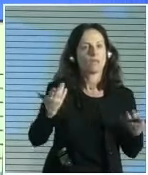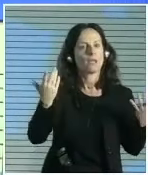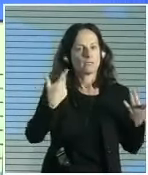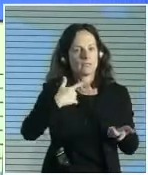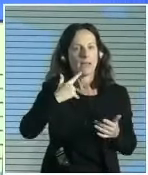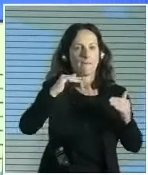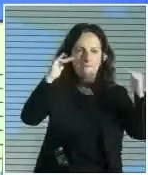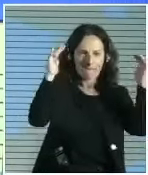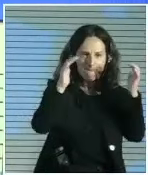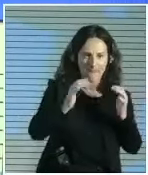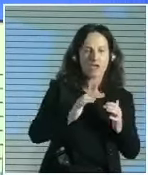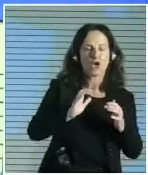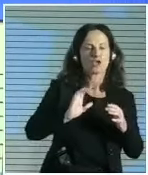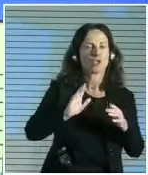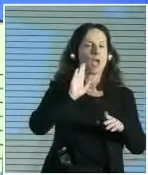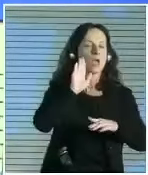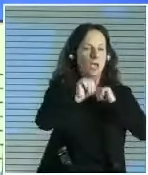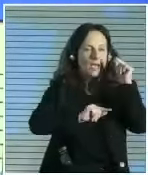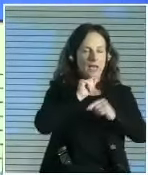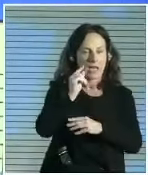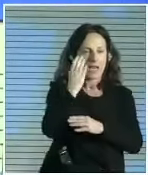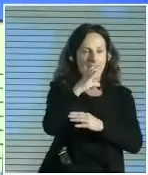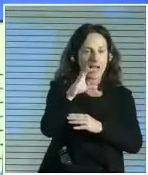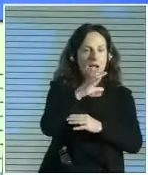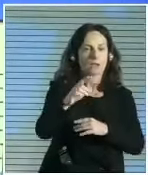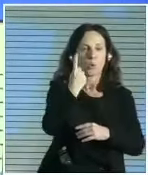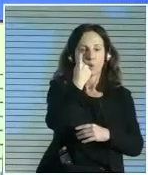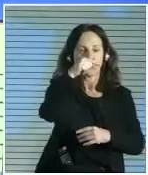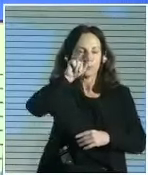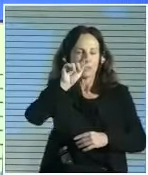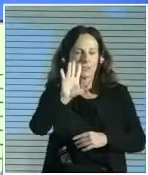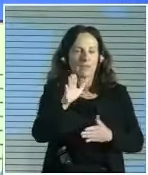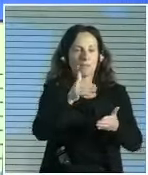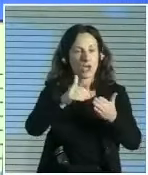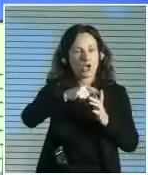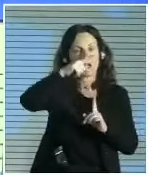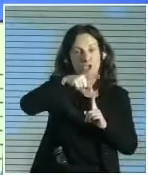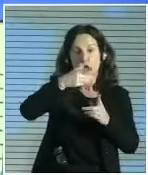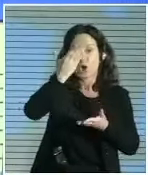1.85 million tons CO2 equivalent in destination activities,